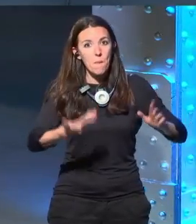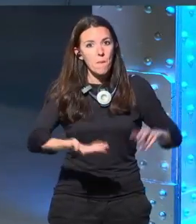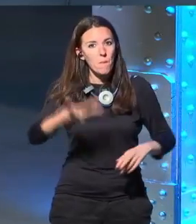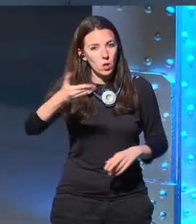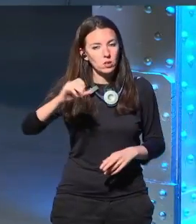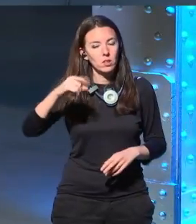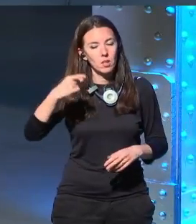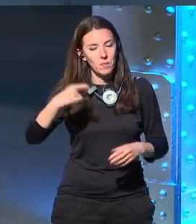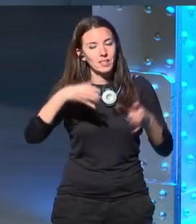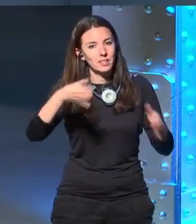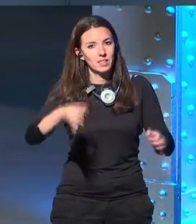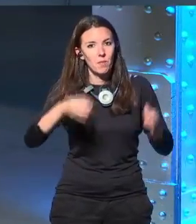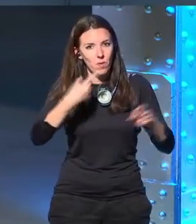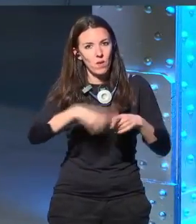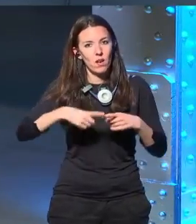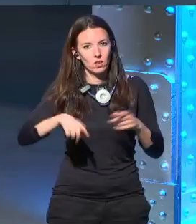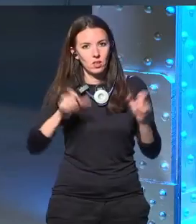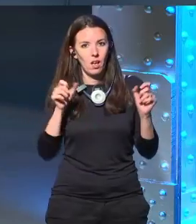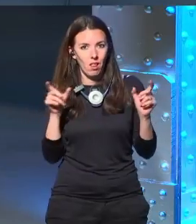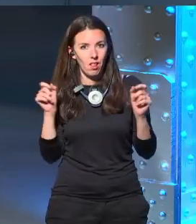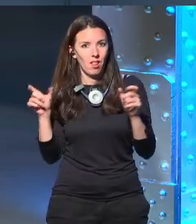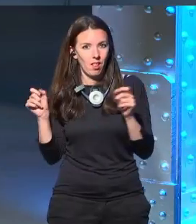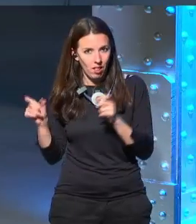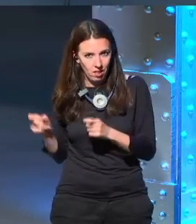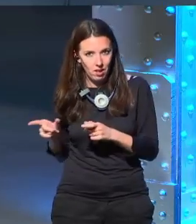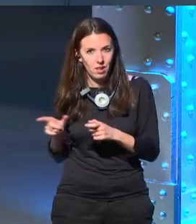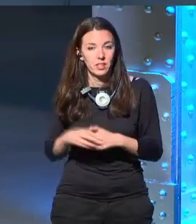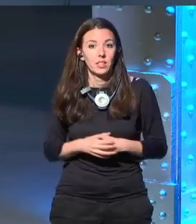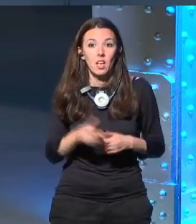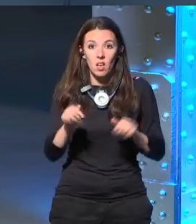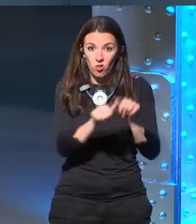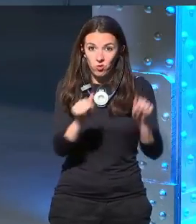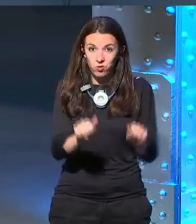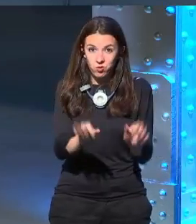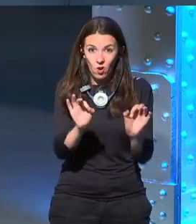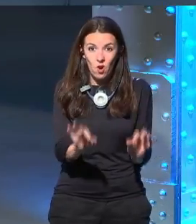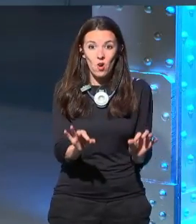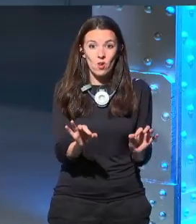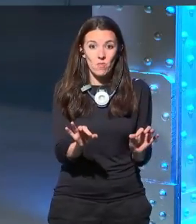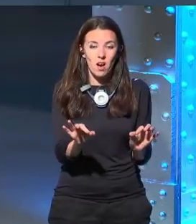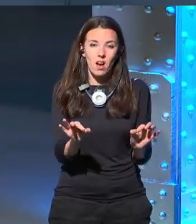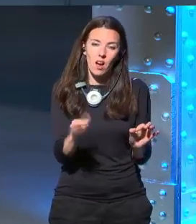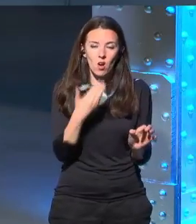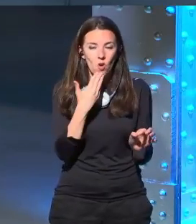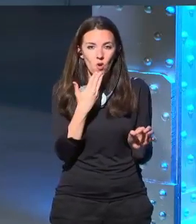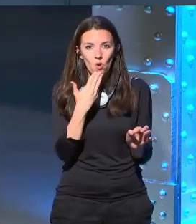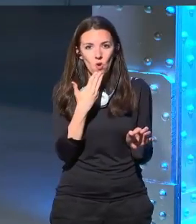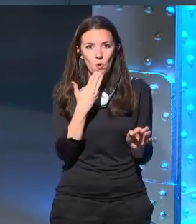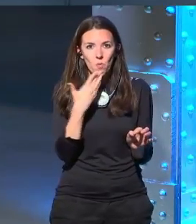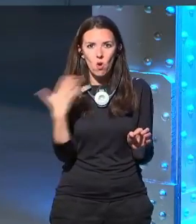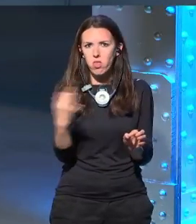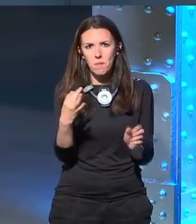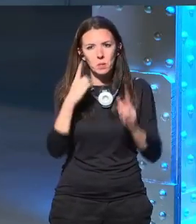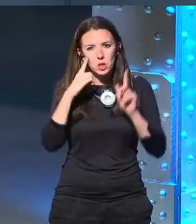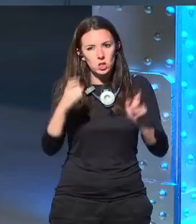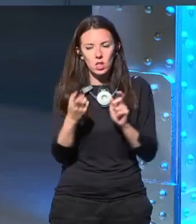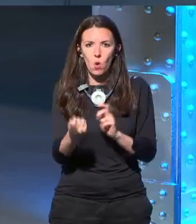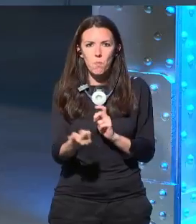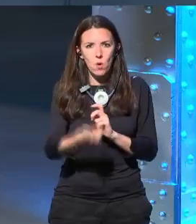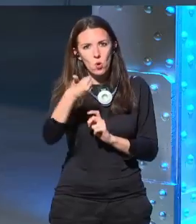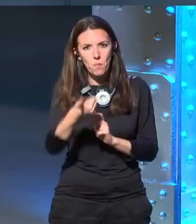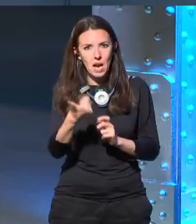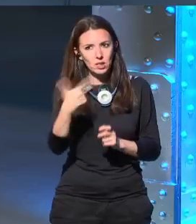things. And so I now try to be a little bit more like Leonardo, which